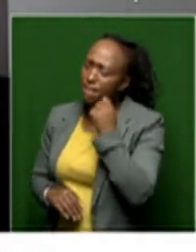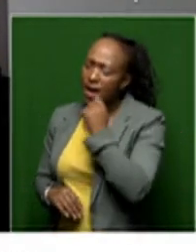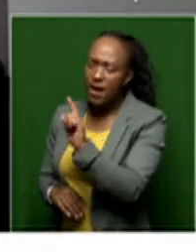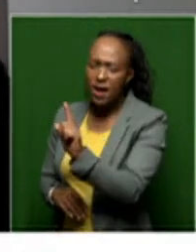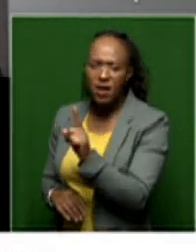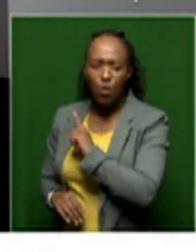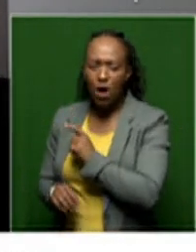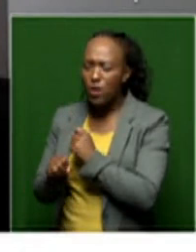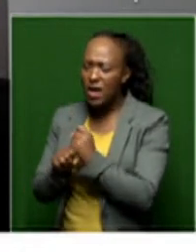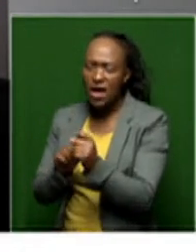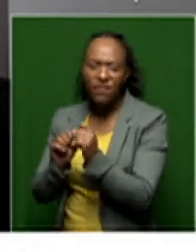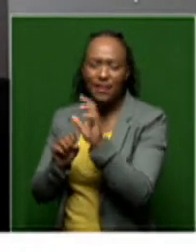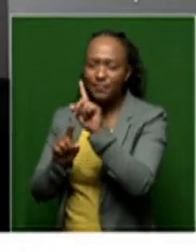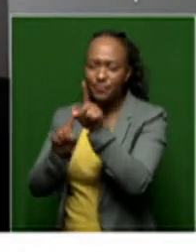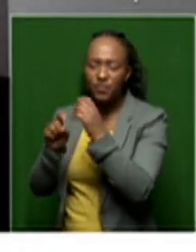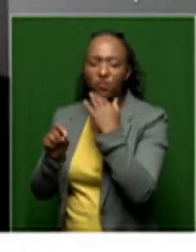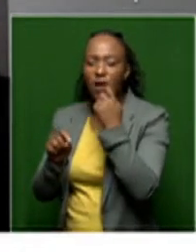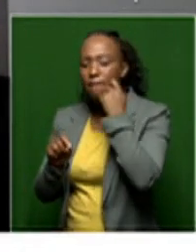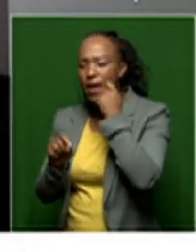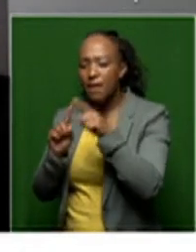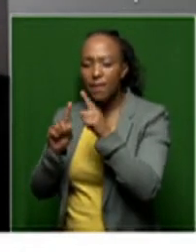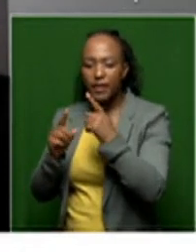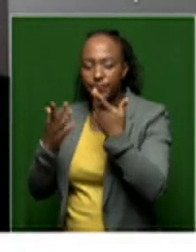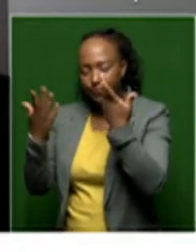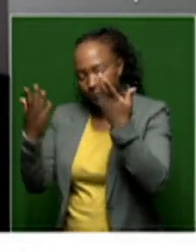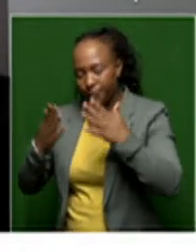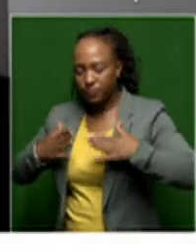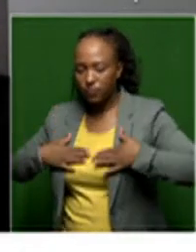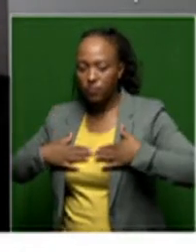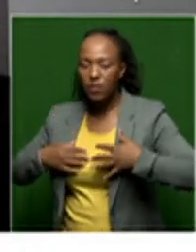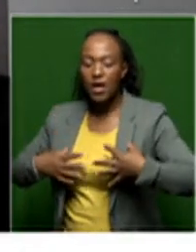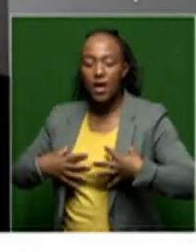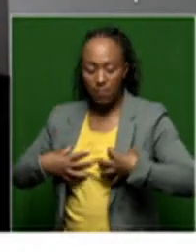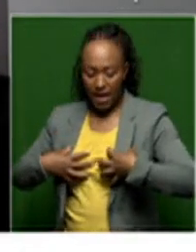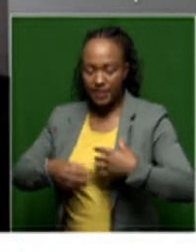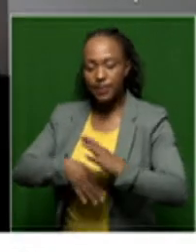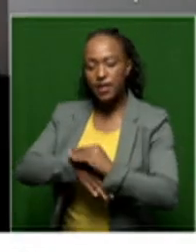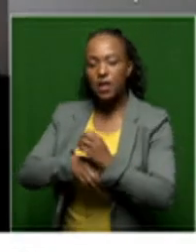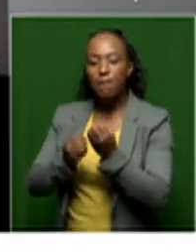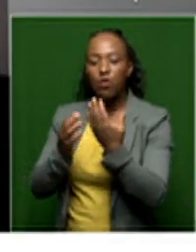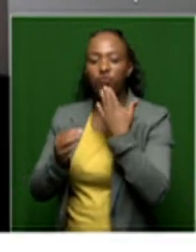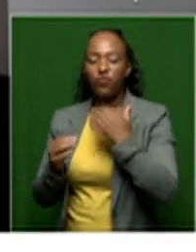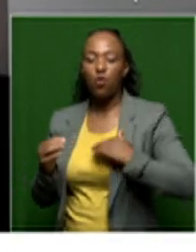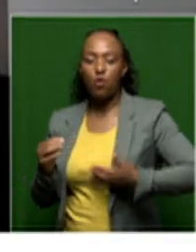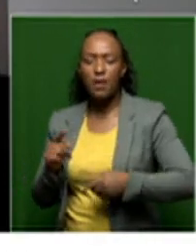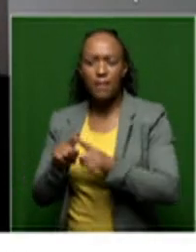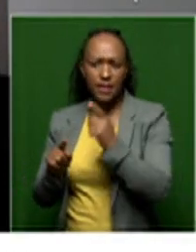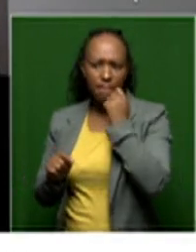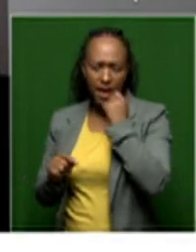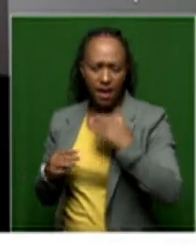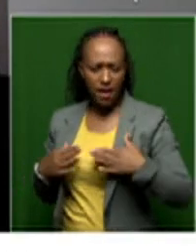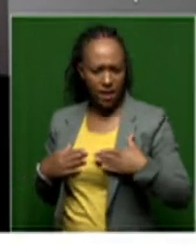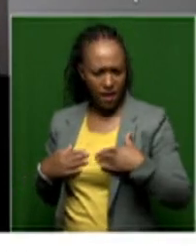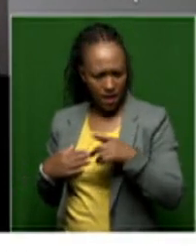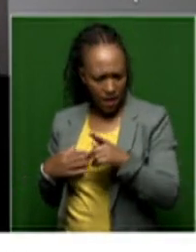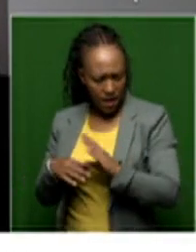in this interview, but obviously breast cancer is much more common in women. But, in terms of cancers in men, and